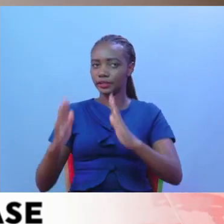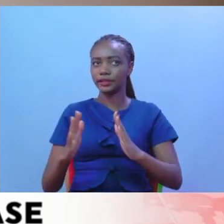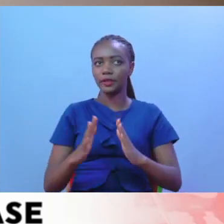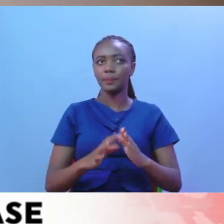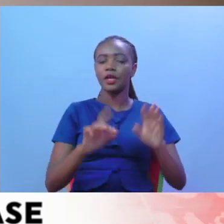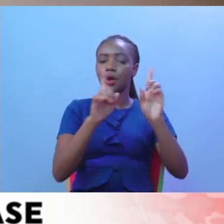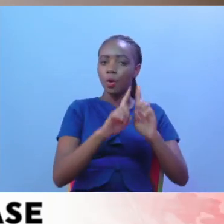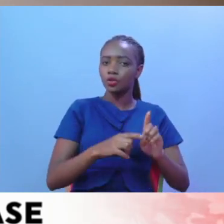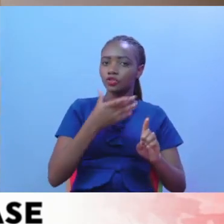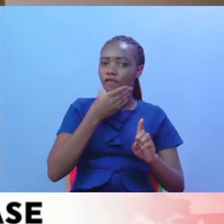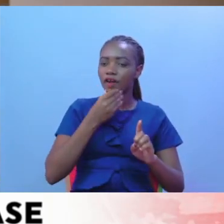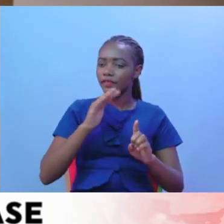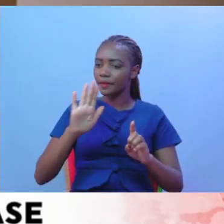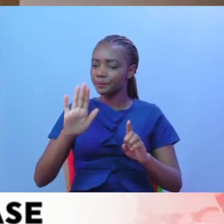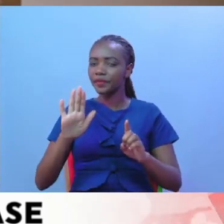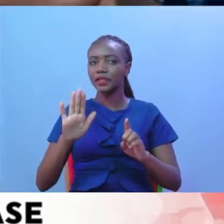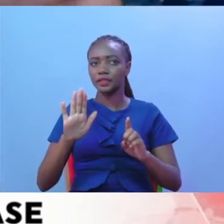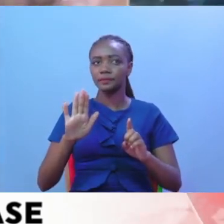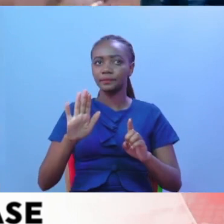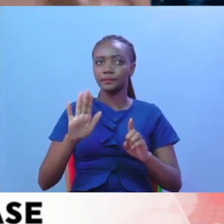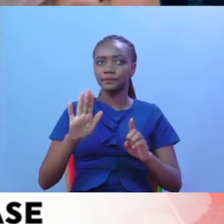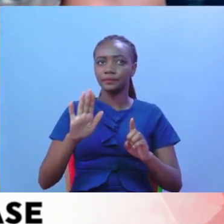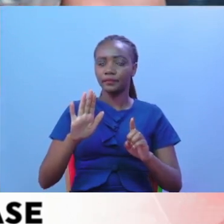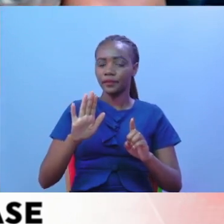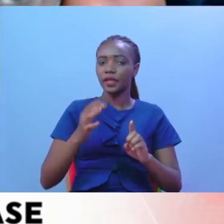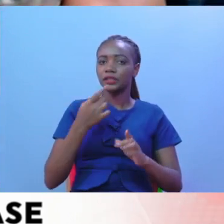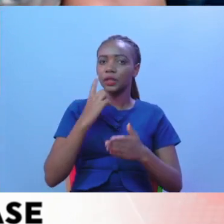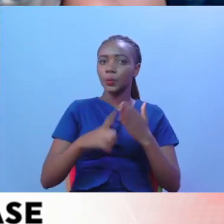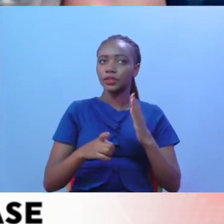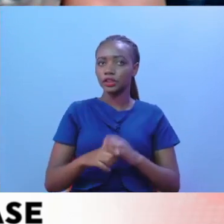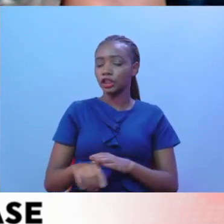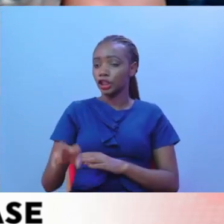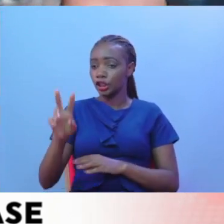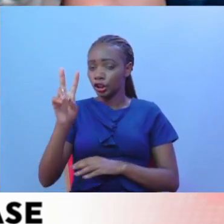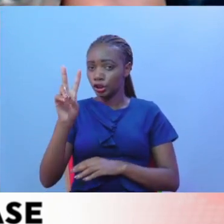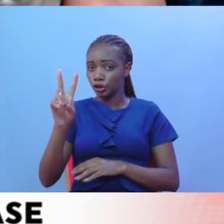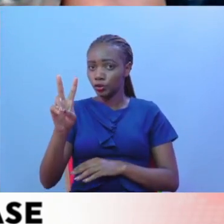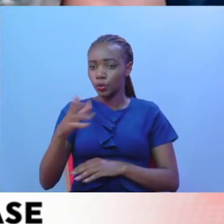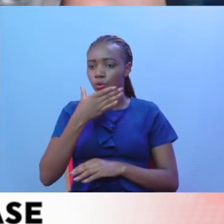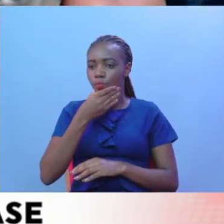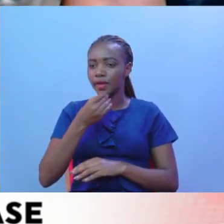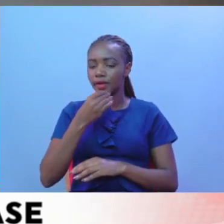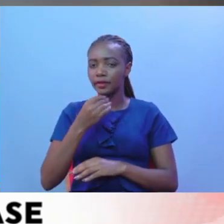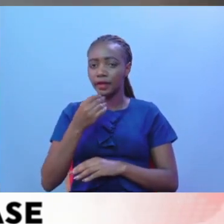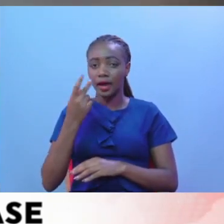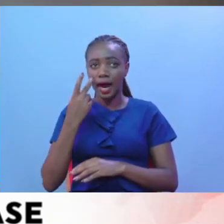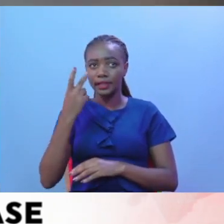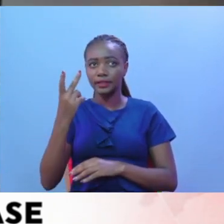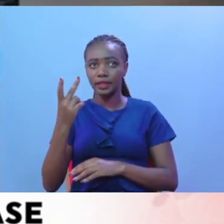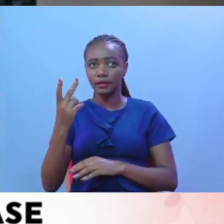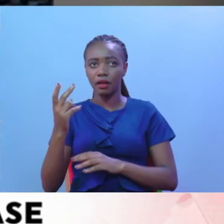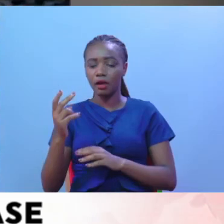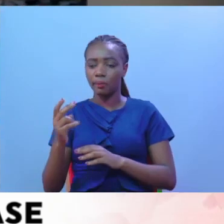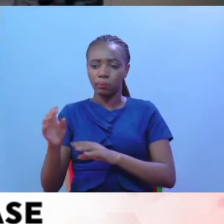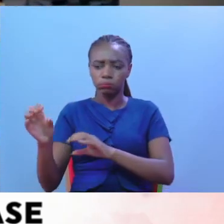Cloud Otsianda, in the CCTV footage in possession of the family, two unidentified men are seen pushing who is believed to be Nelson,